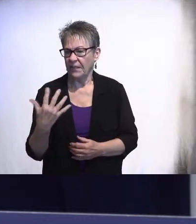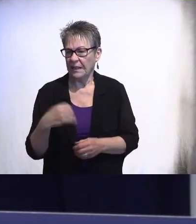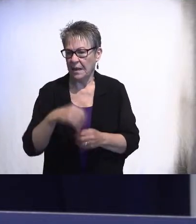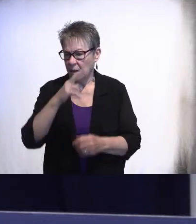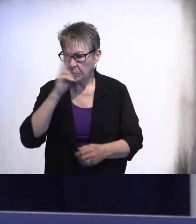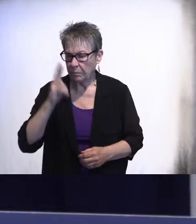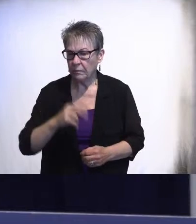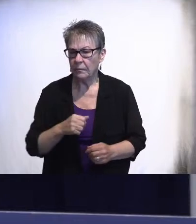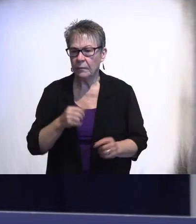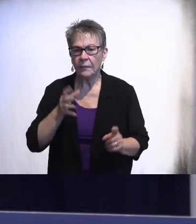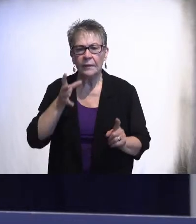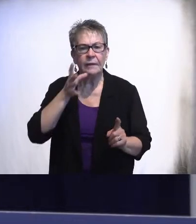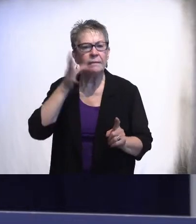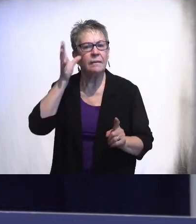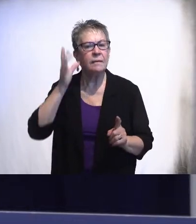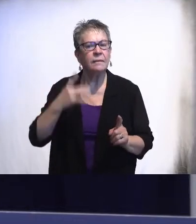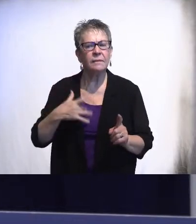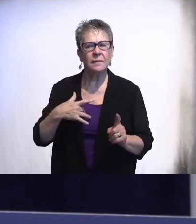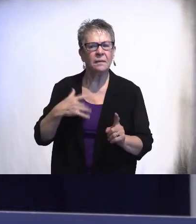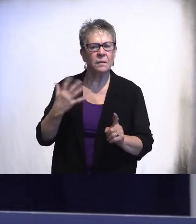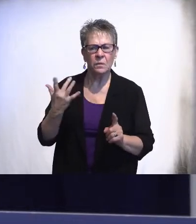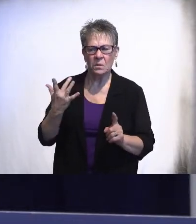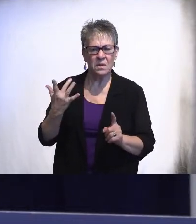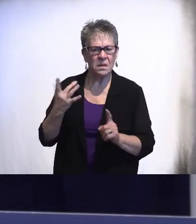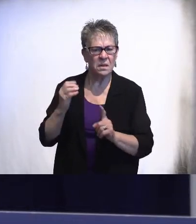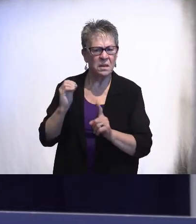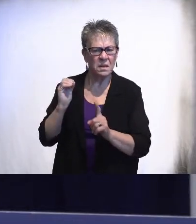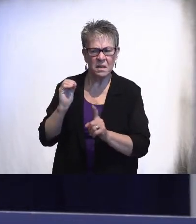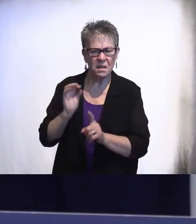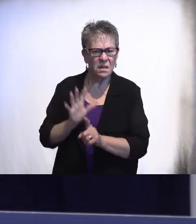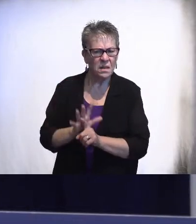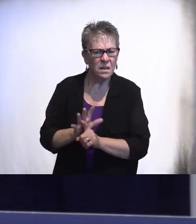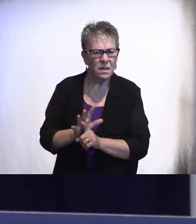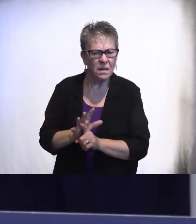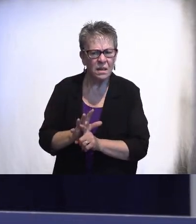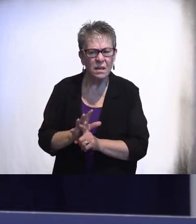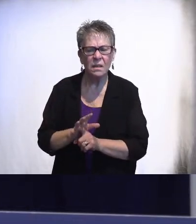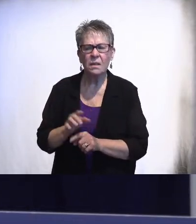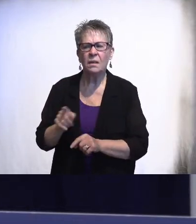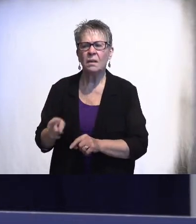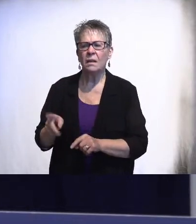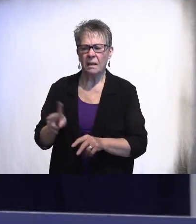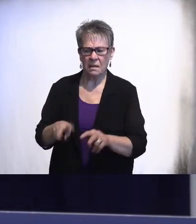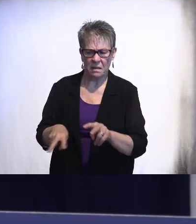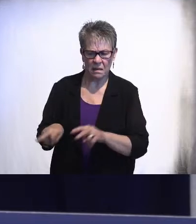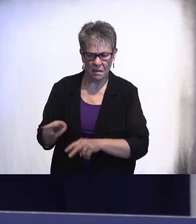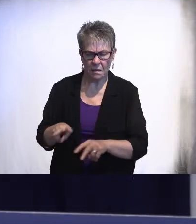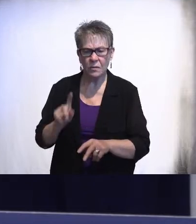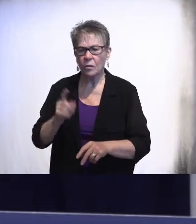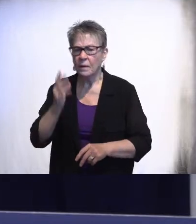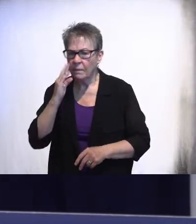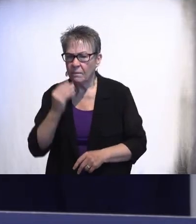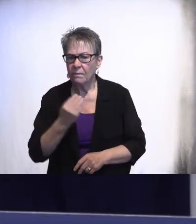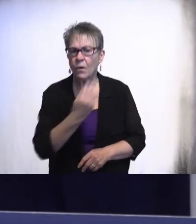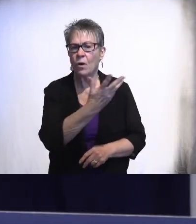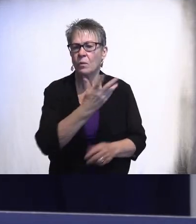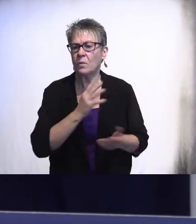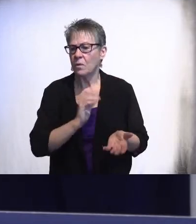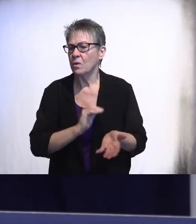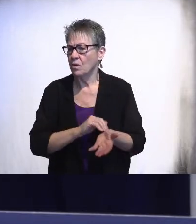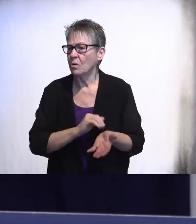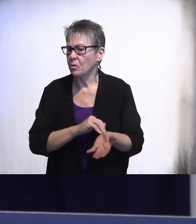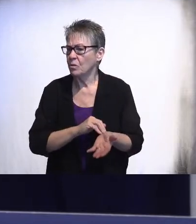if their child is showing symptoms of MIS-C, such as an ongoing fever, plus more of the